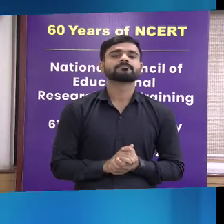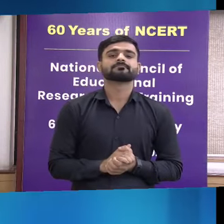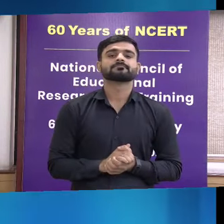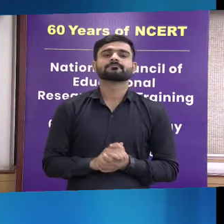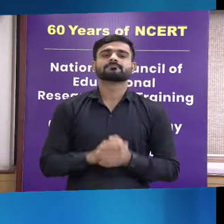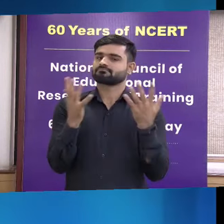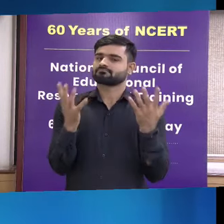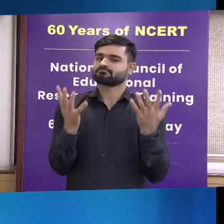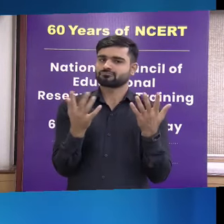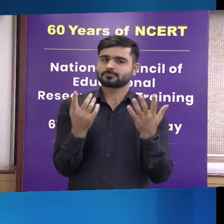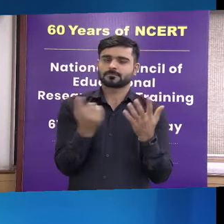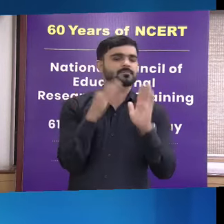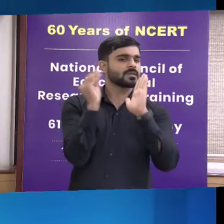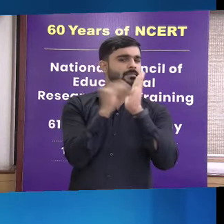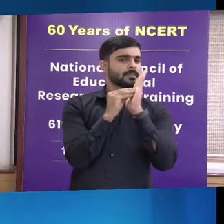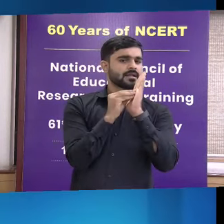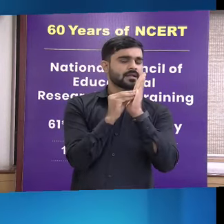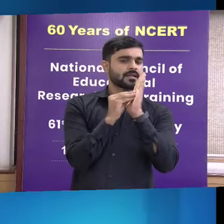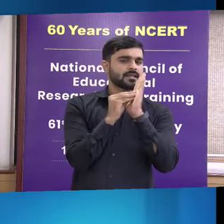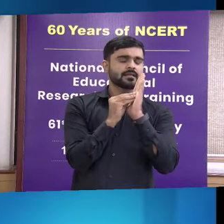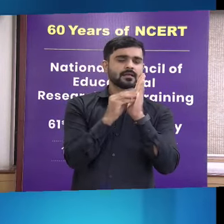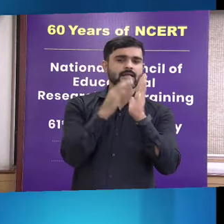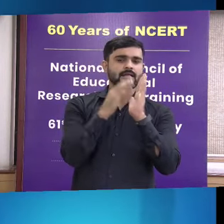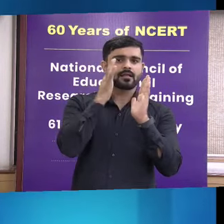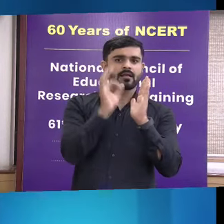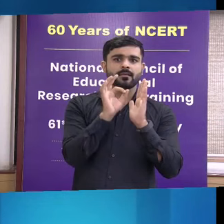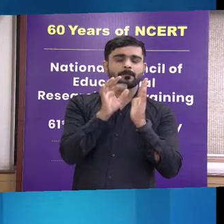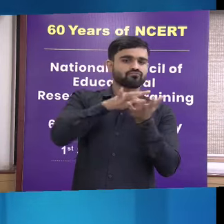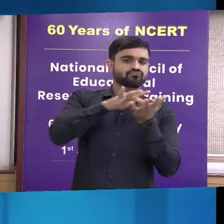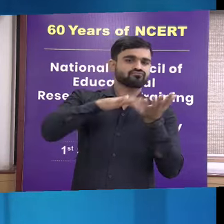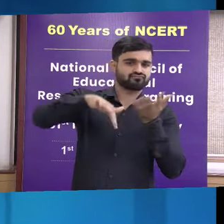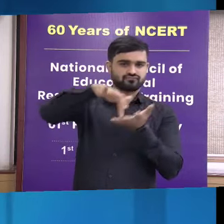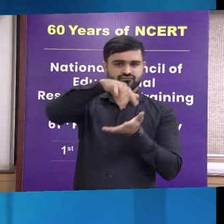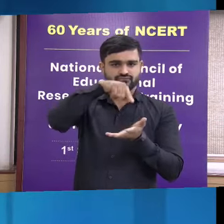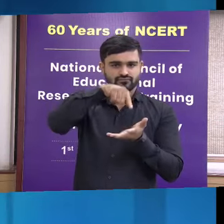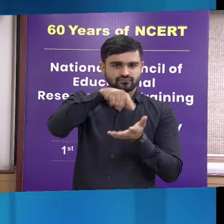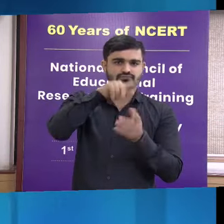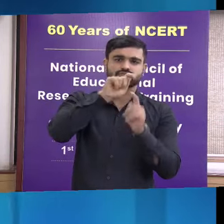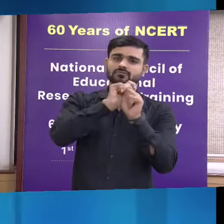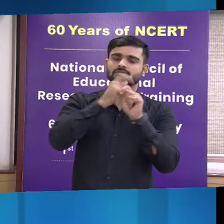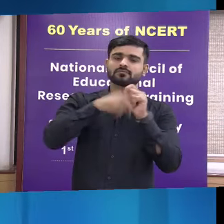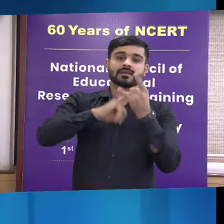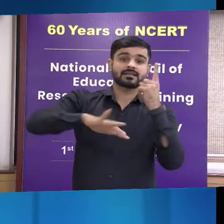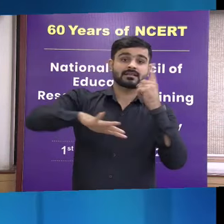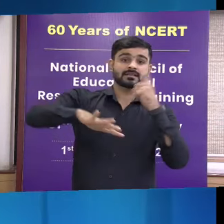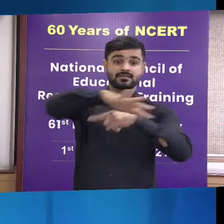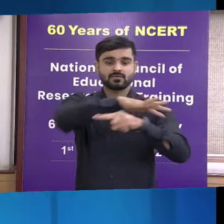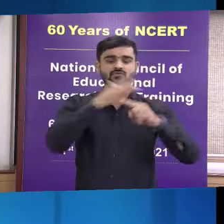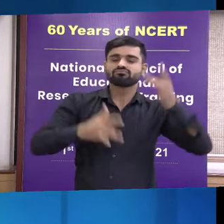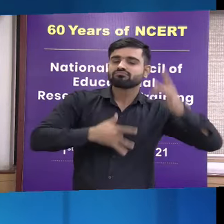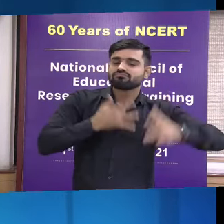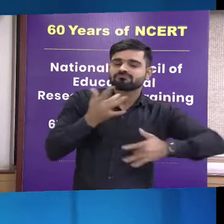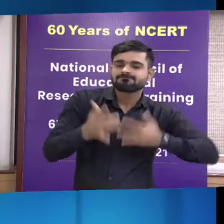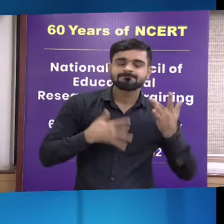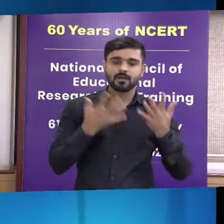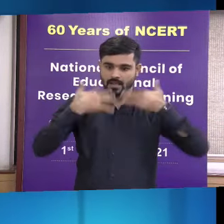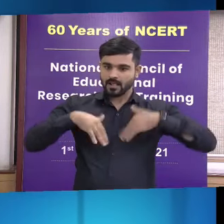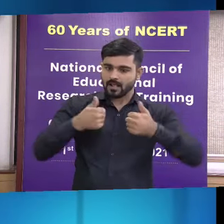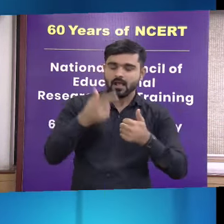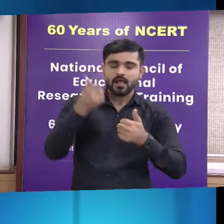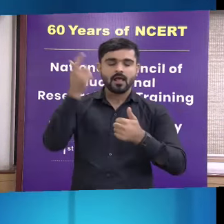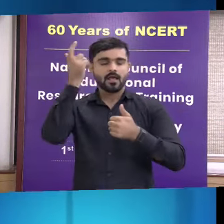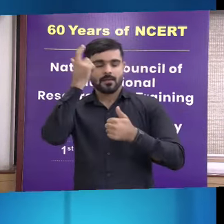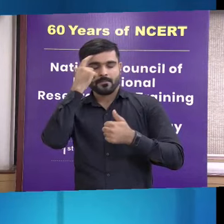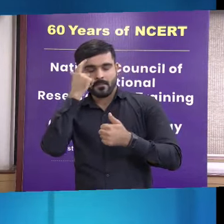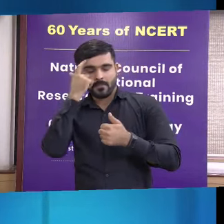not to mention the very important area of social and emotional well-being, mental health